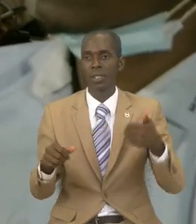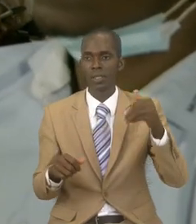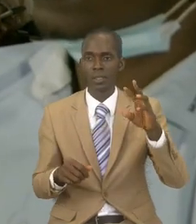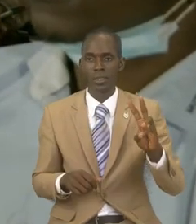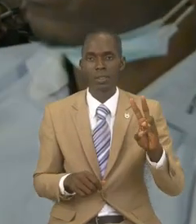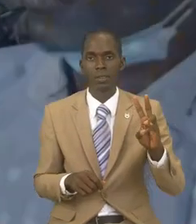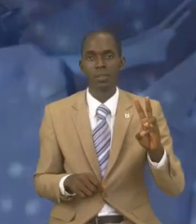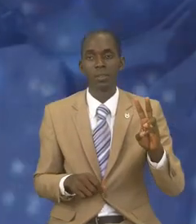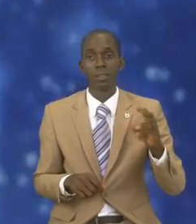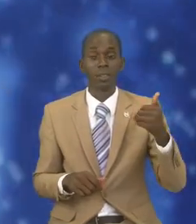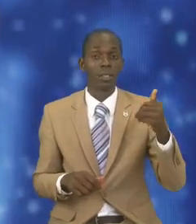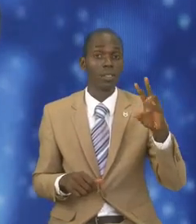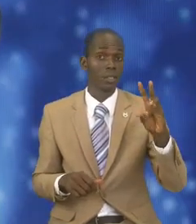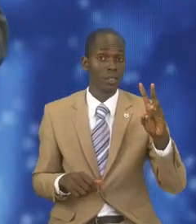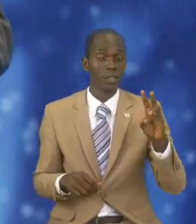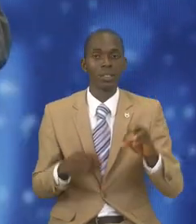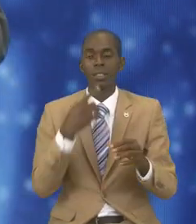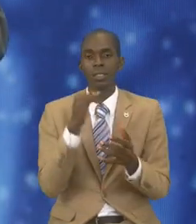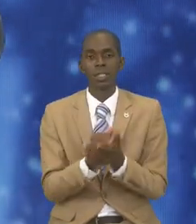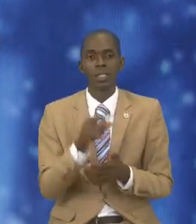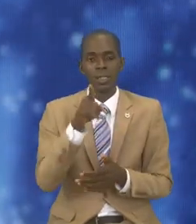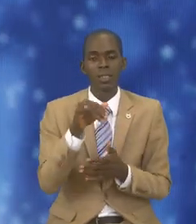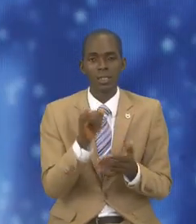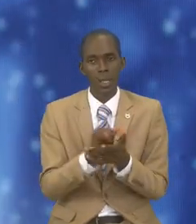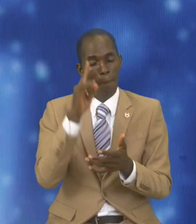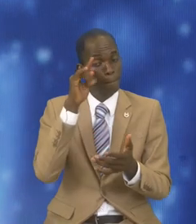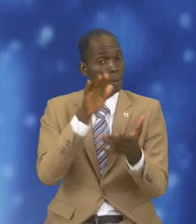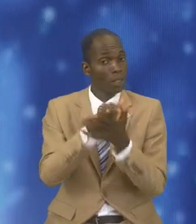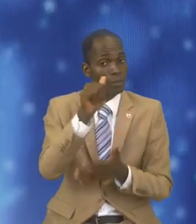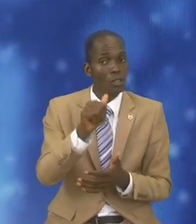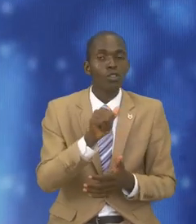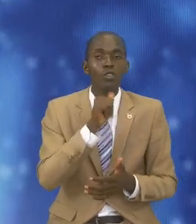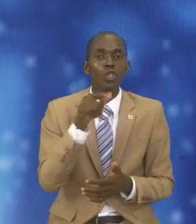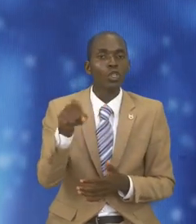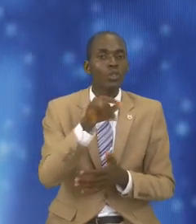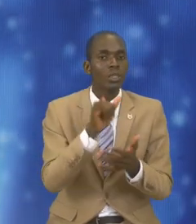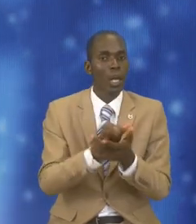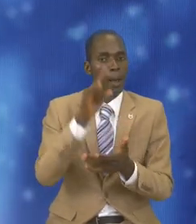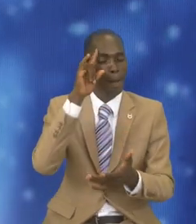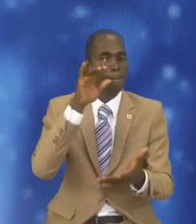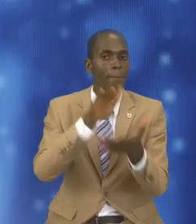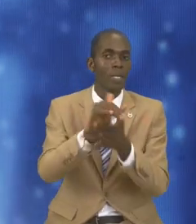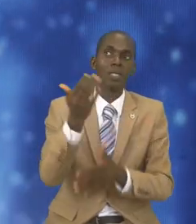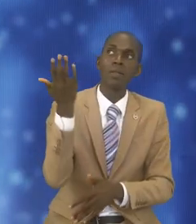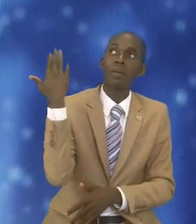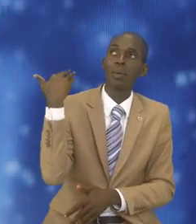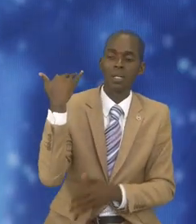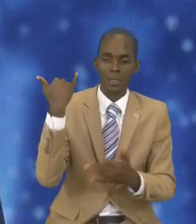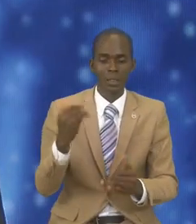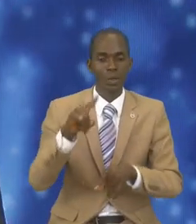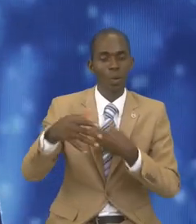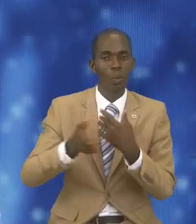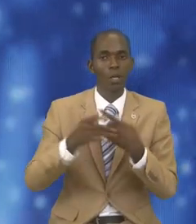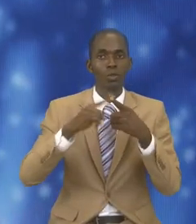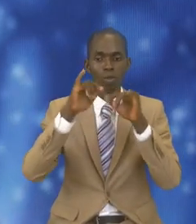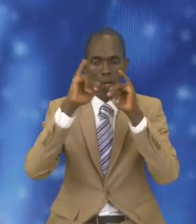it says, he that believeth, not he that believed in the past, but has gone back to idol worship now, is